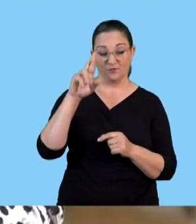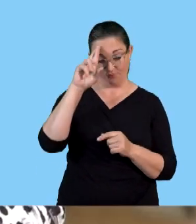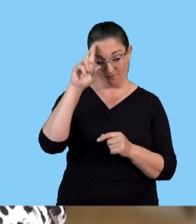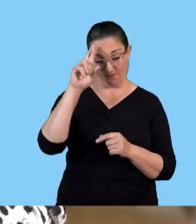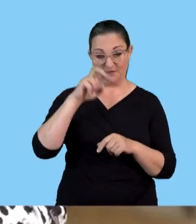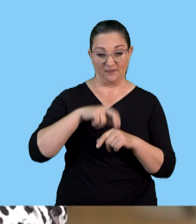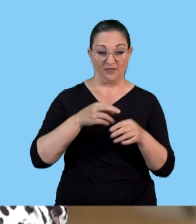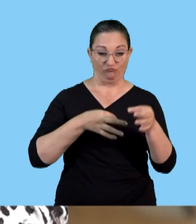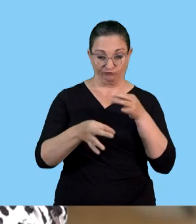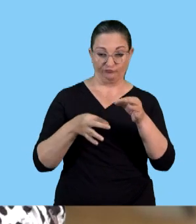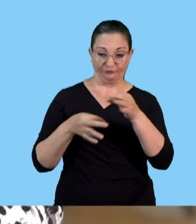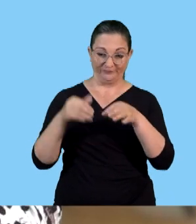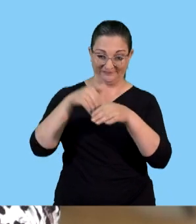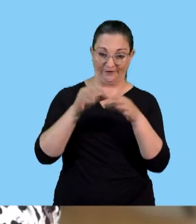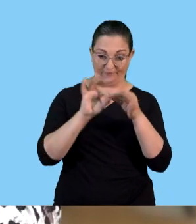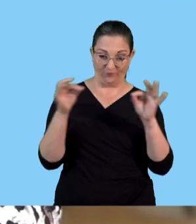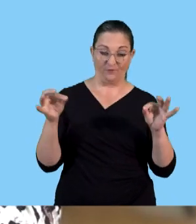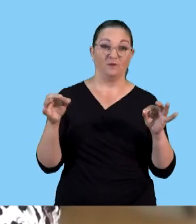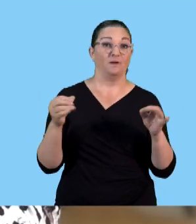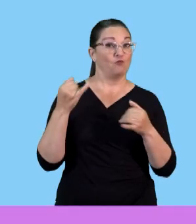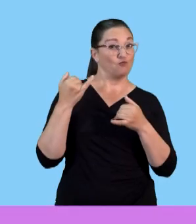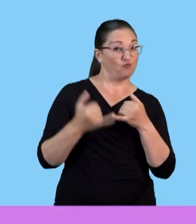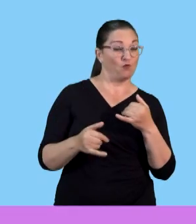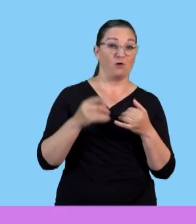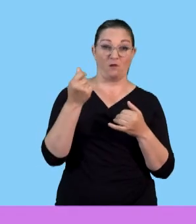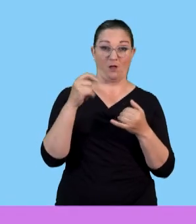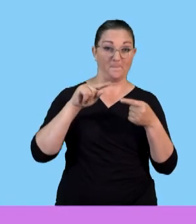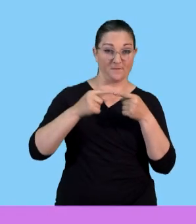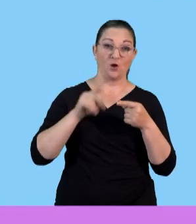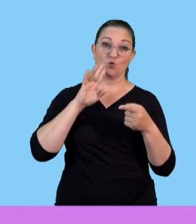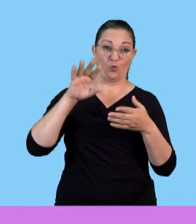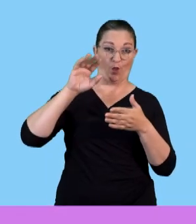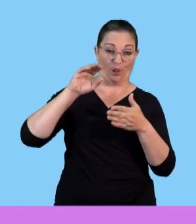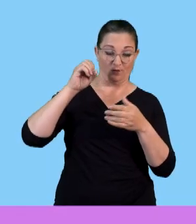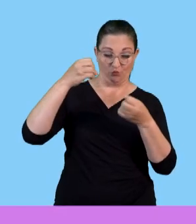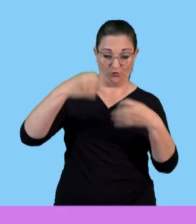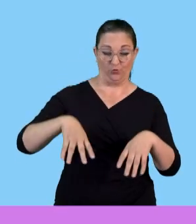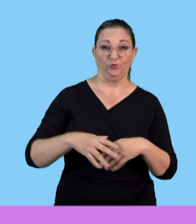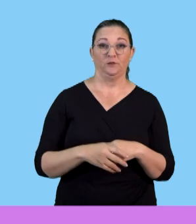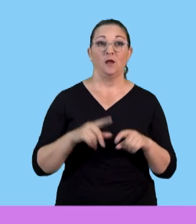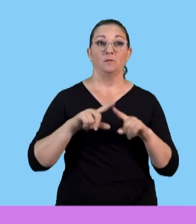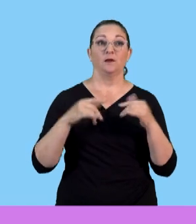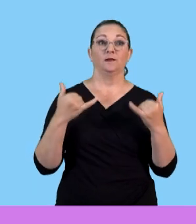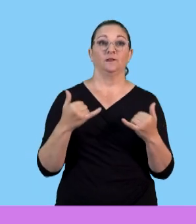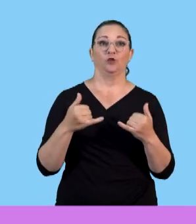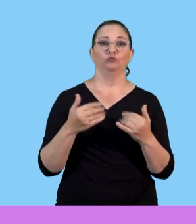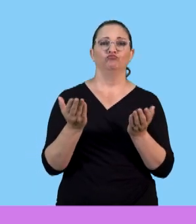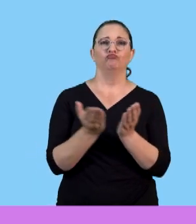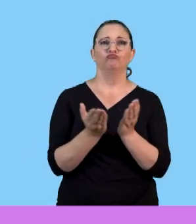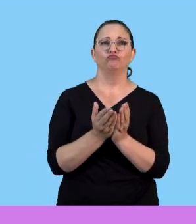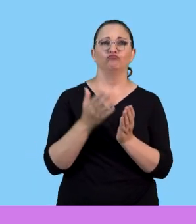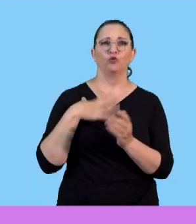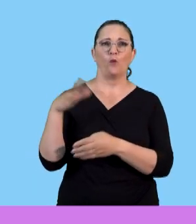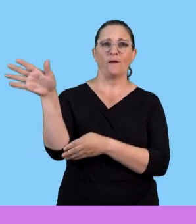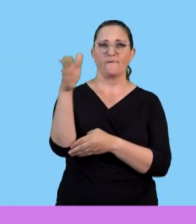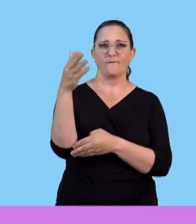into the formula, otherwise you will lose marks. The school wants to hang flags around the soccer field. How long